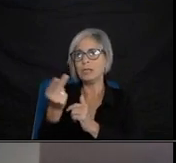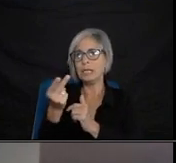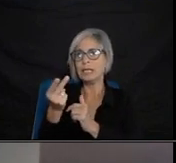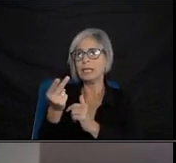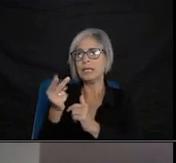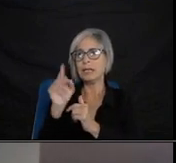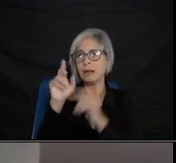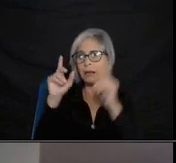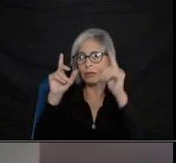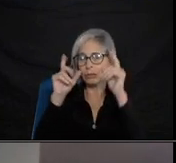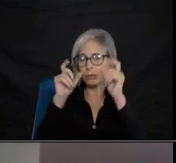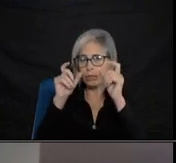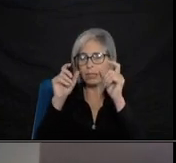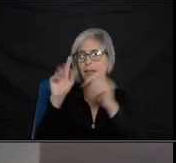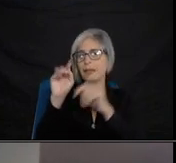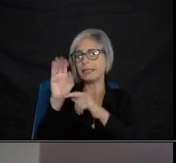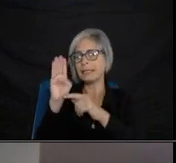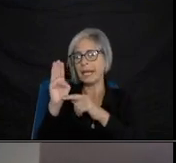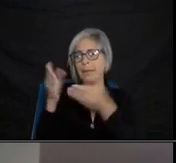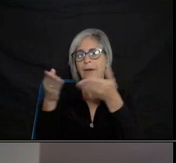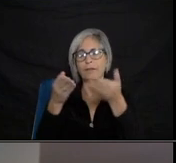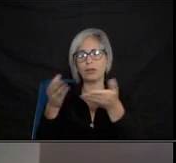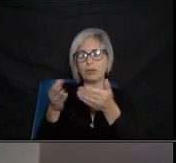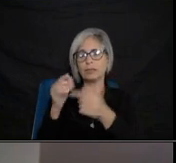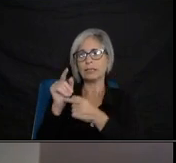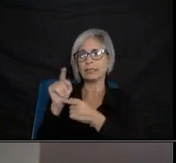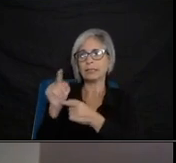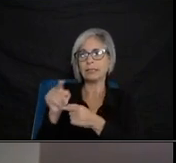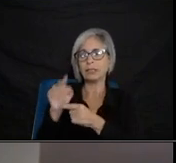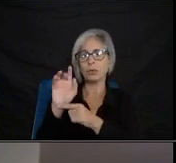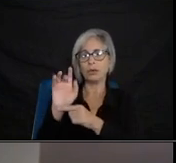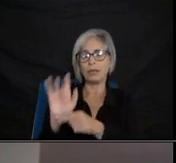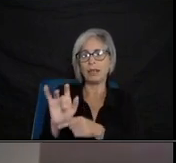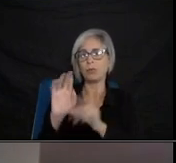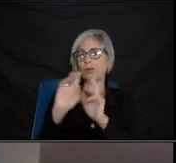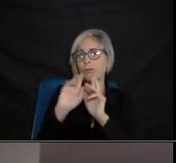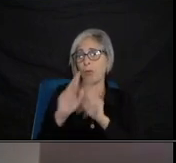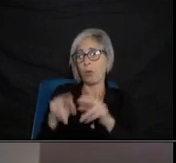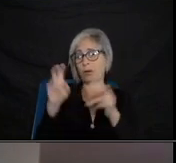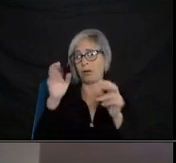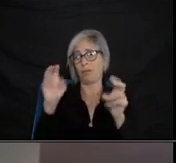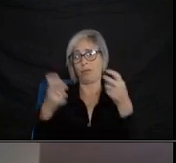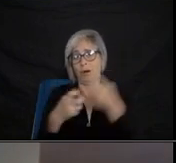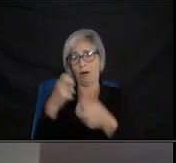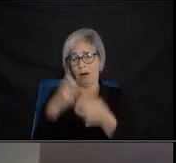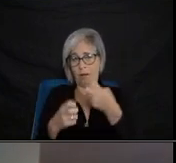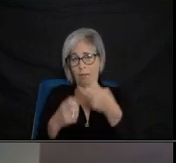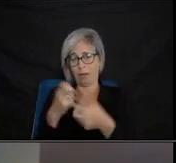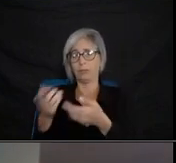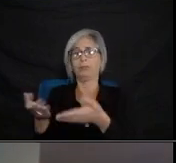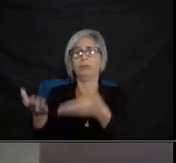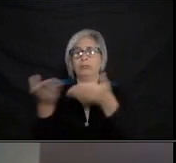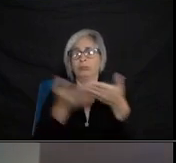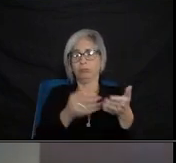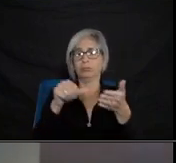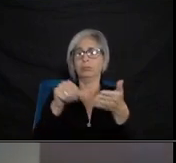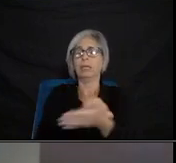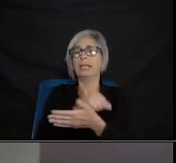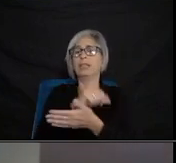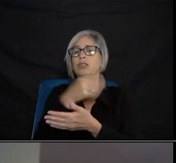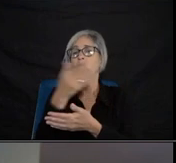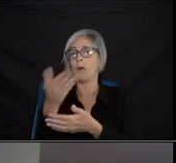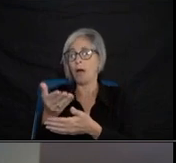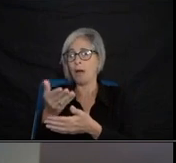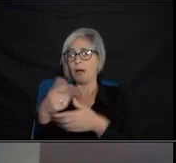city under the tab of services. You click report an issue. It brings you to this page. Next slide.